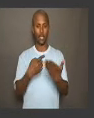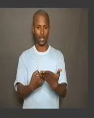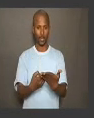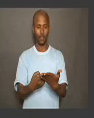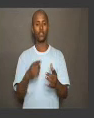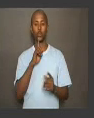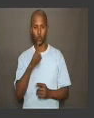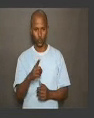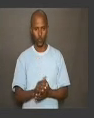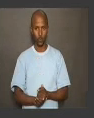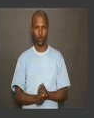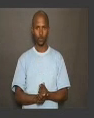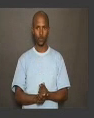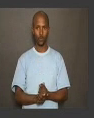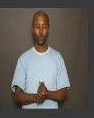true.